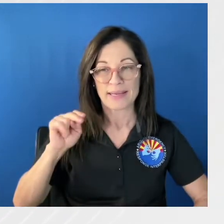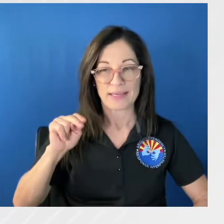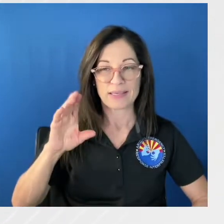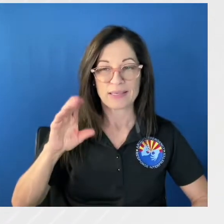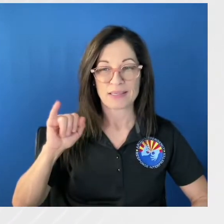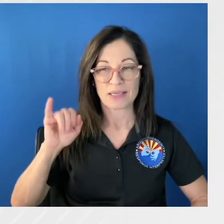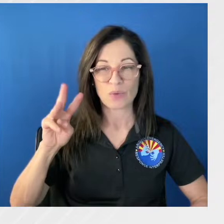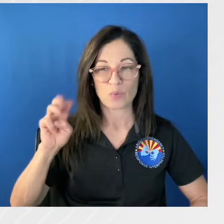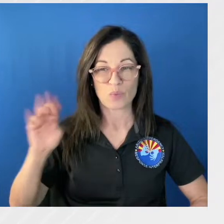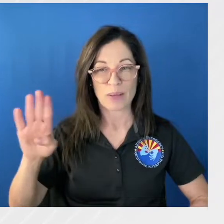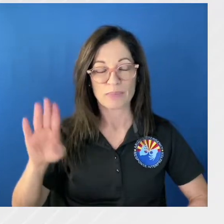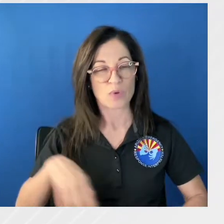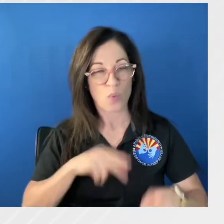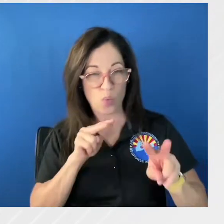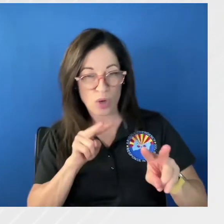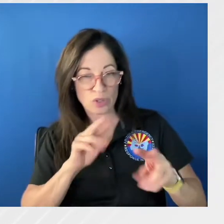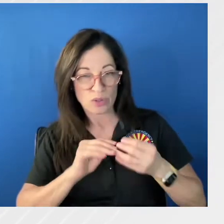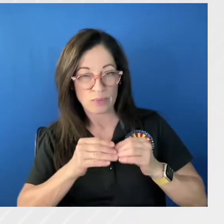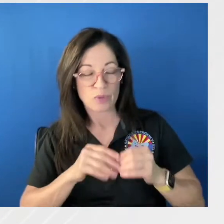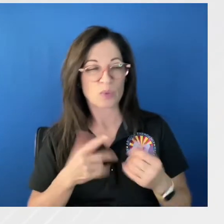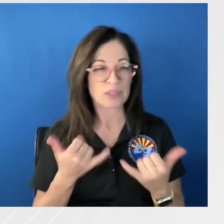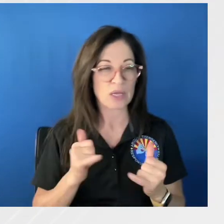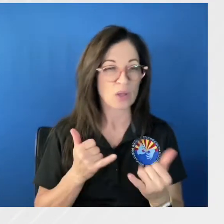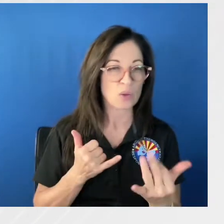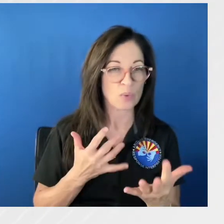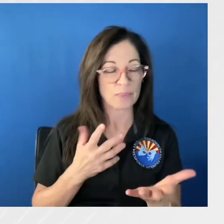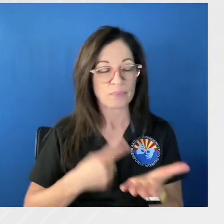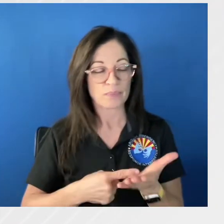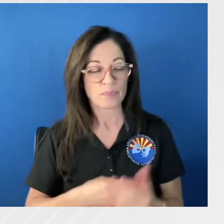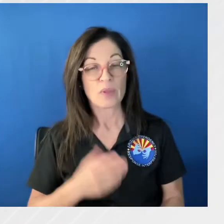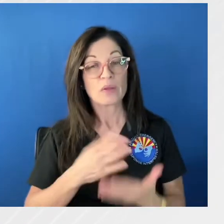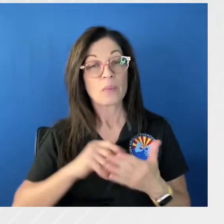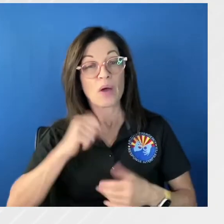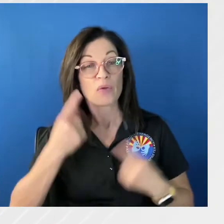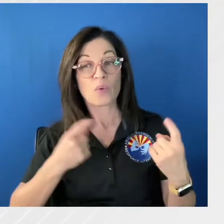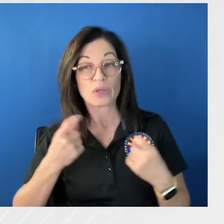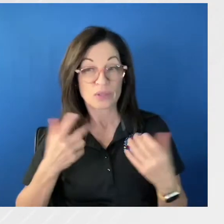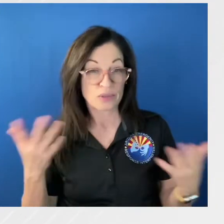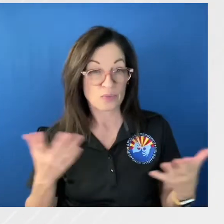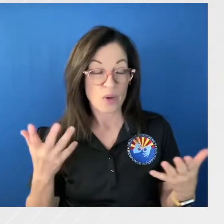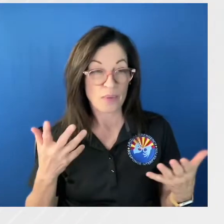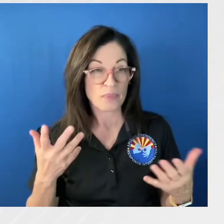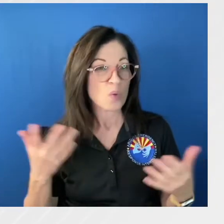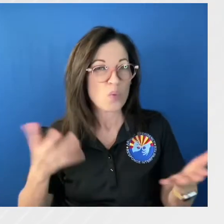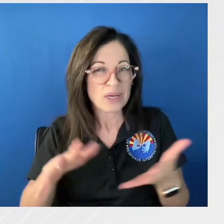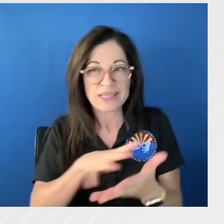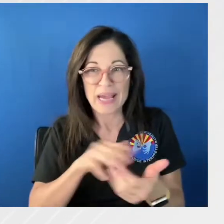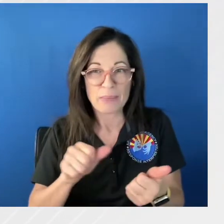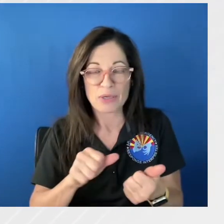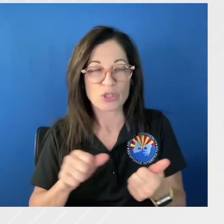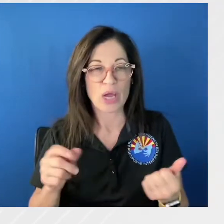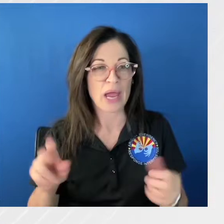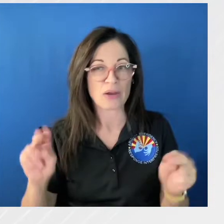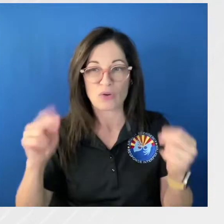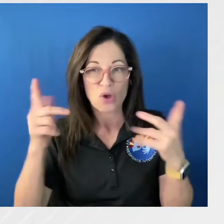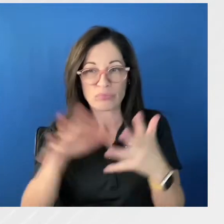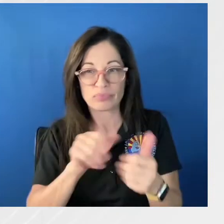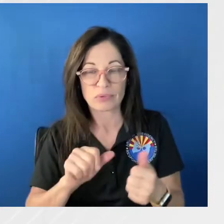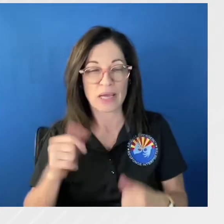those numbers. We're still looking for that stuff. Some of the other questions that were out there were some of the damage and destruction to buildings like Grassy